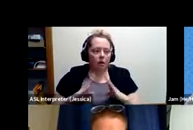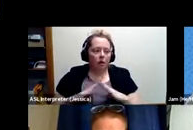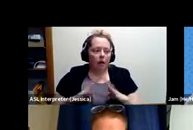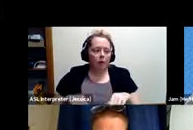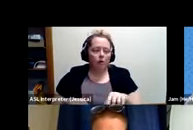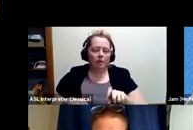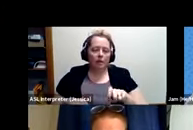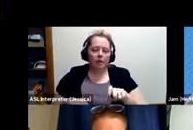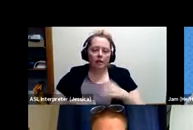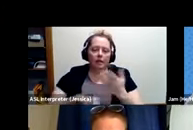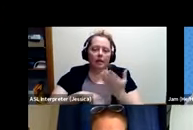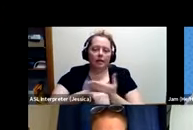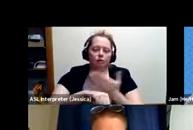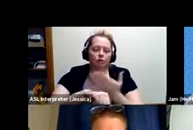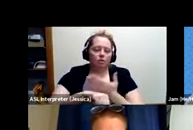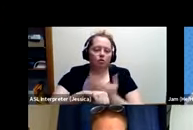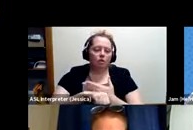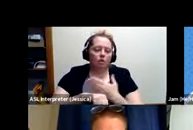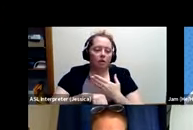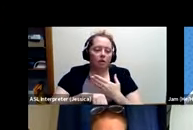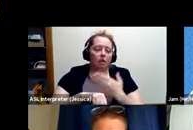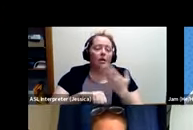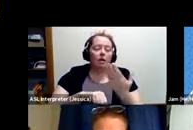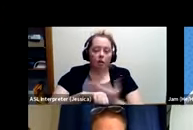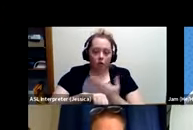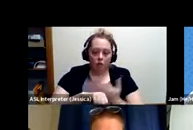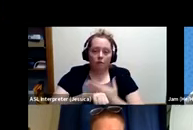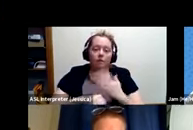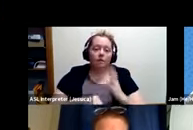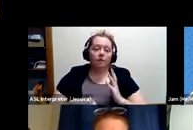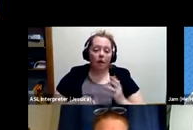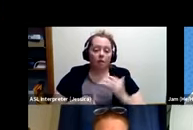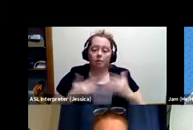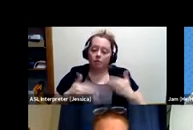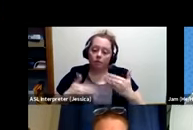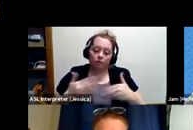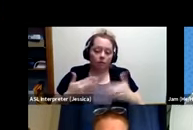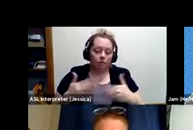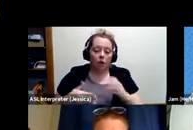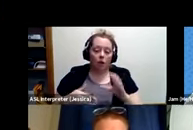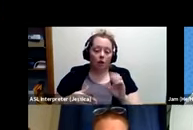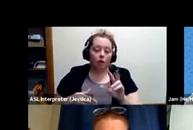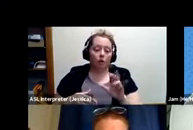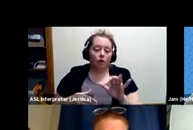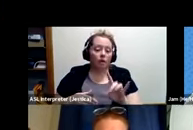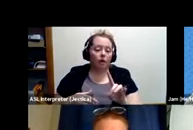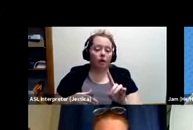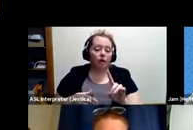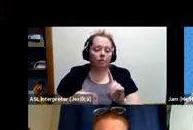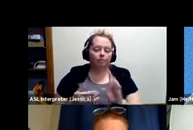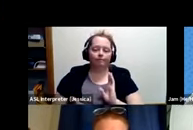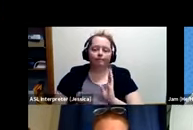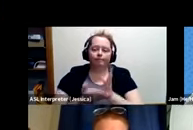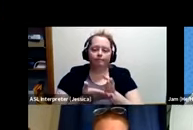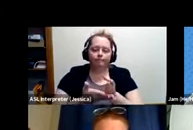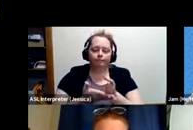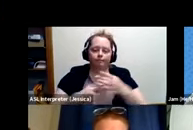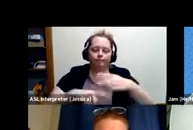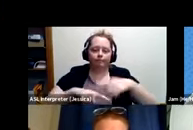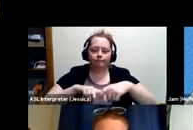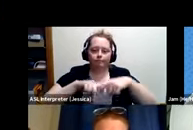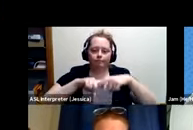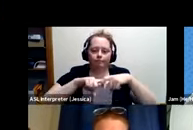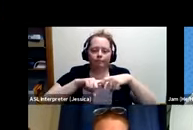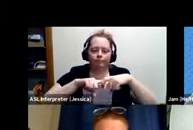construction was going fine until COVID-19 came, and then that construction had to stop, delaying the process of getting that